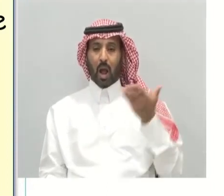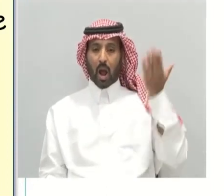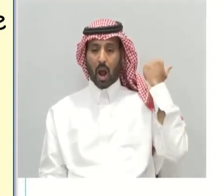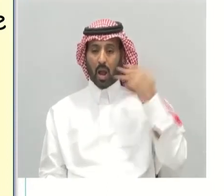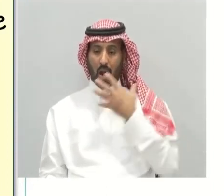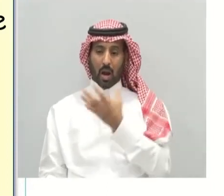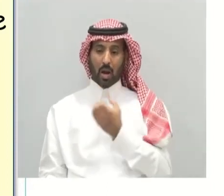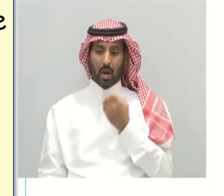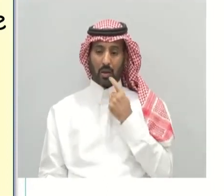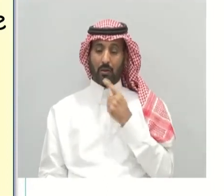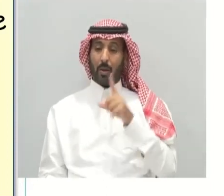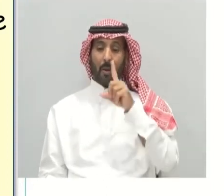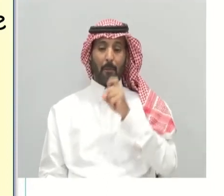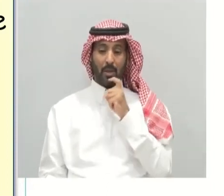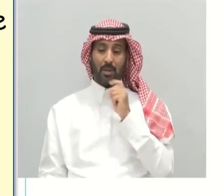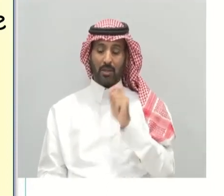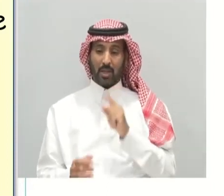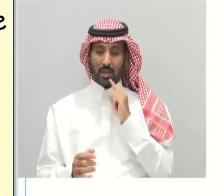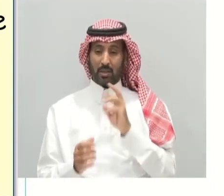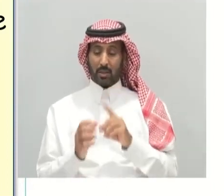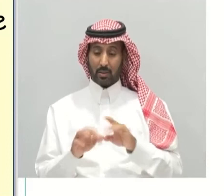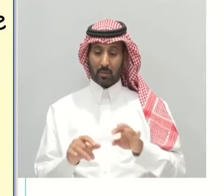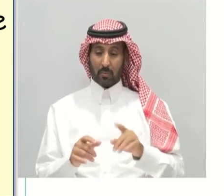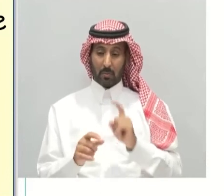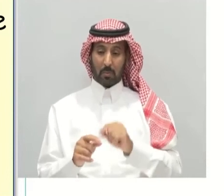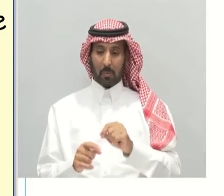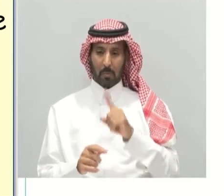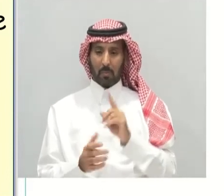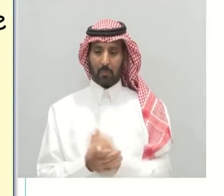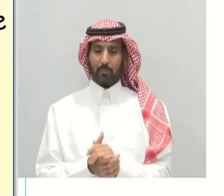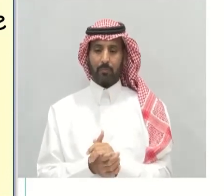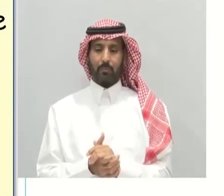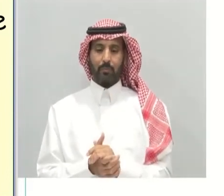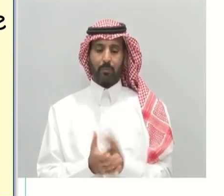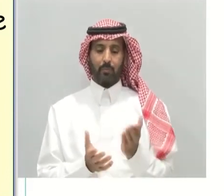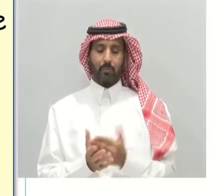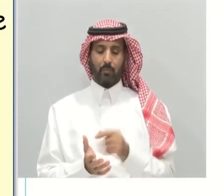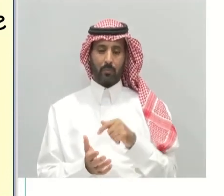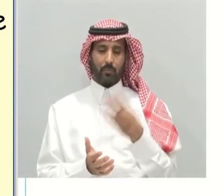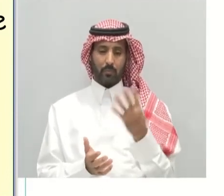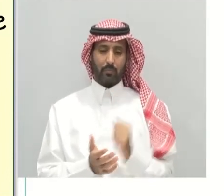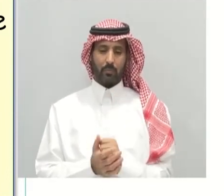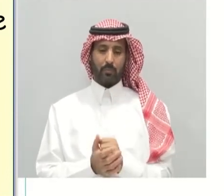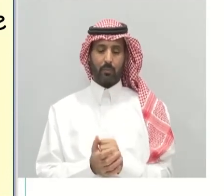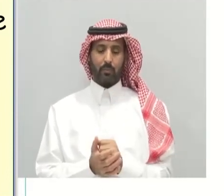got 200 points in a computer game. Number four,